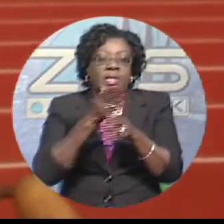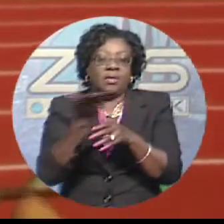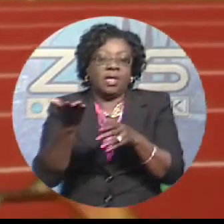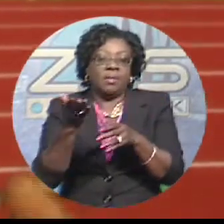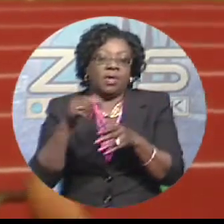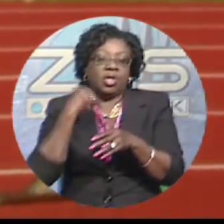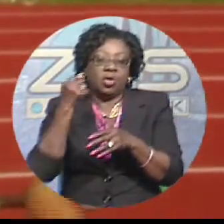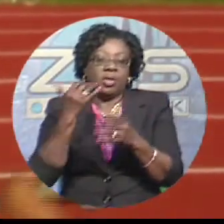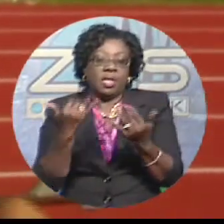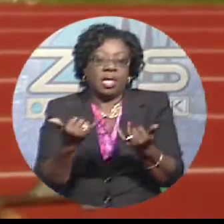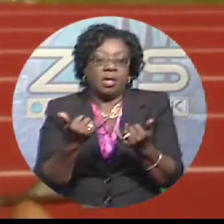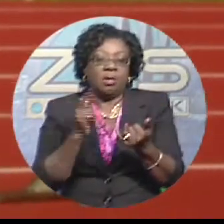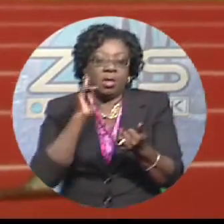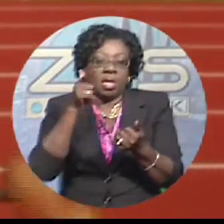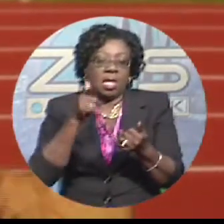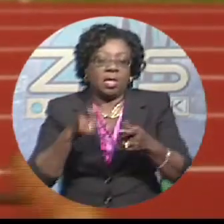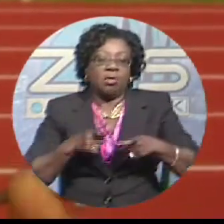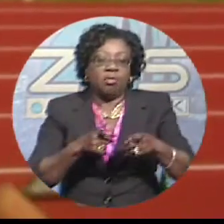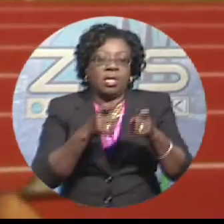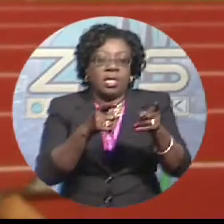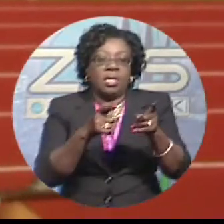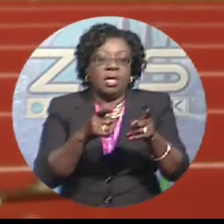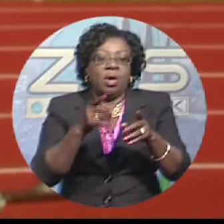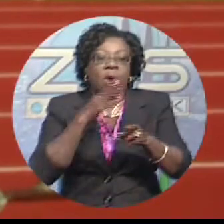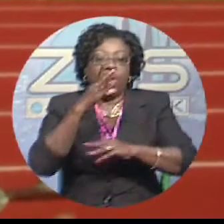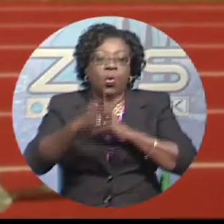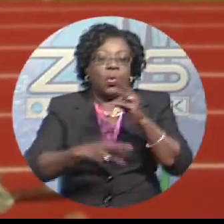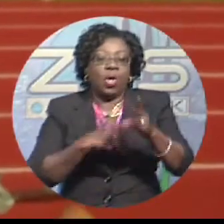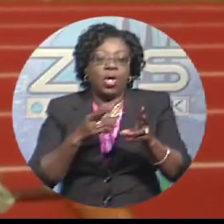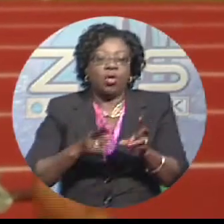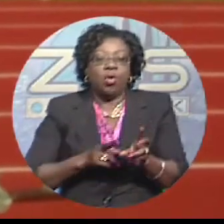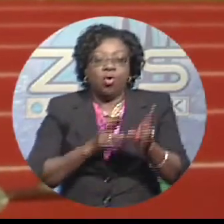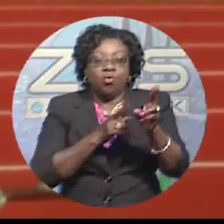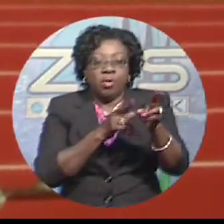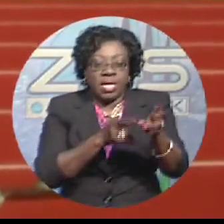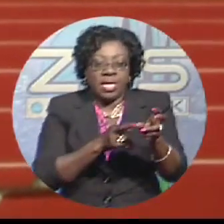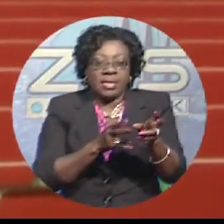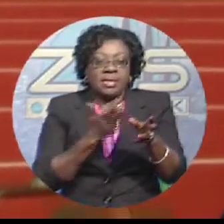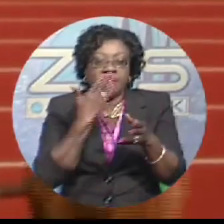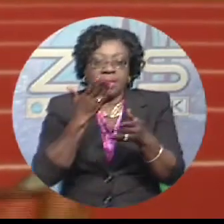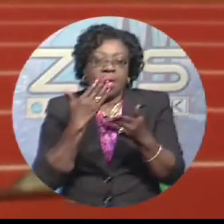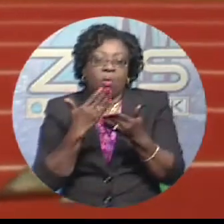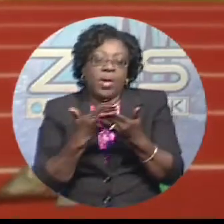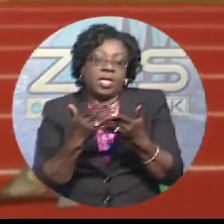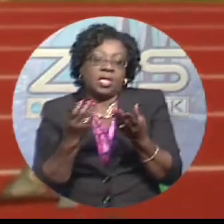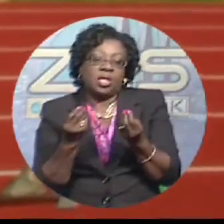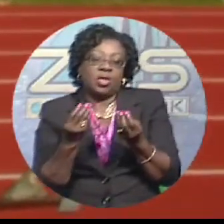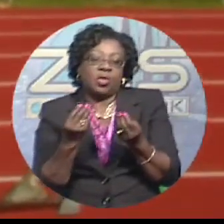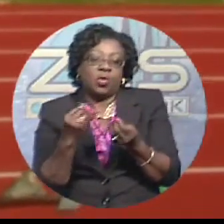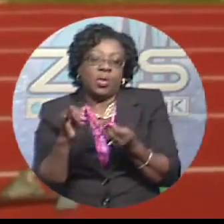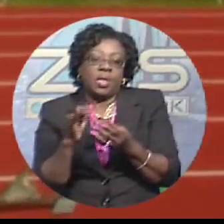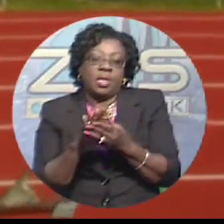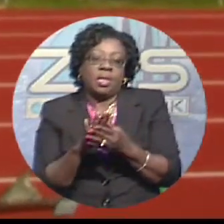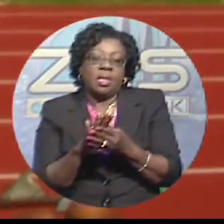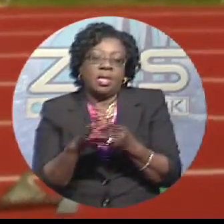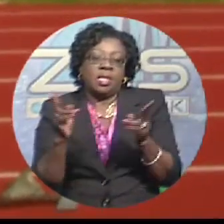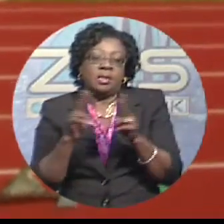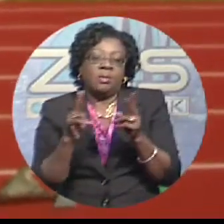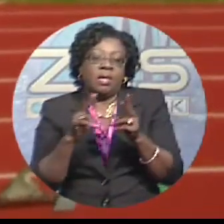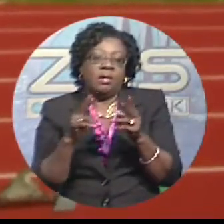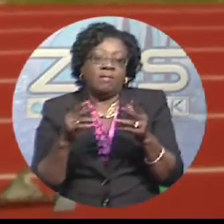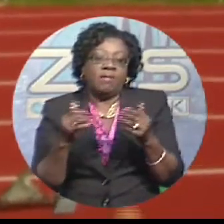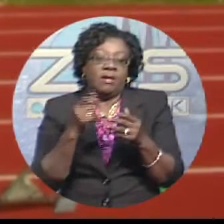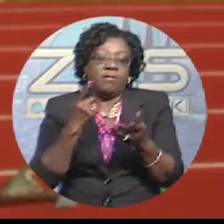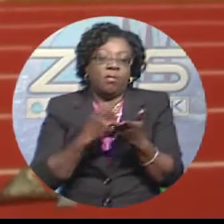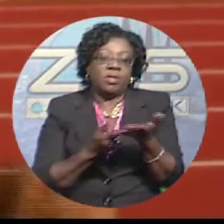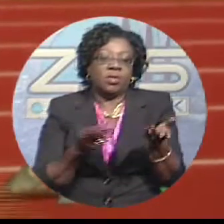Shaun now, looking at her performance from the World Relays and seeing how well she is running this early, it's very frightening to